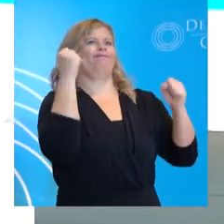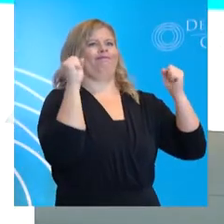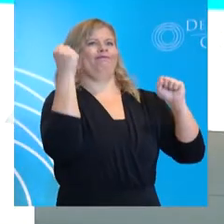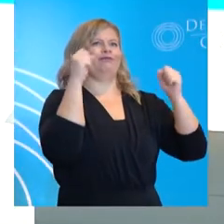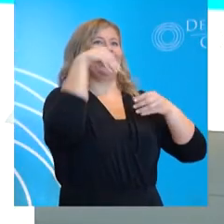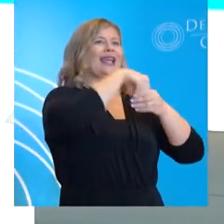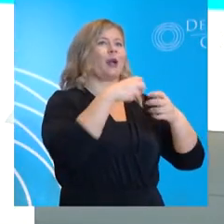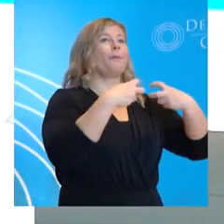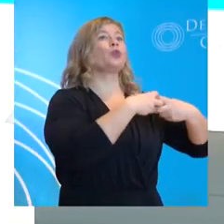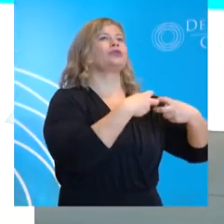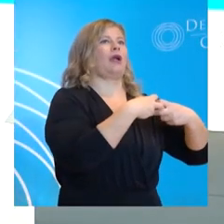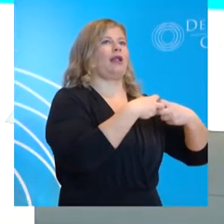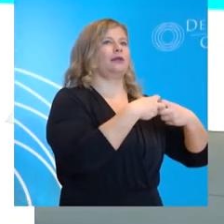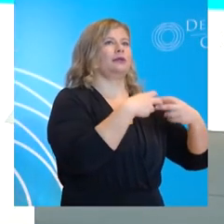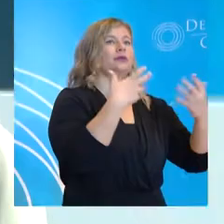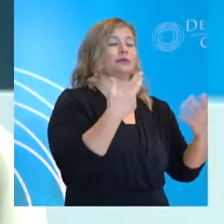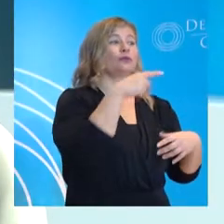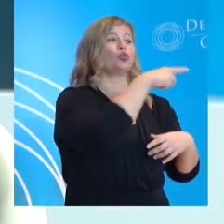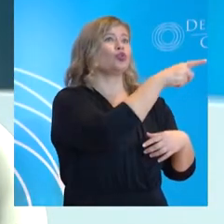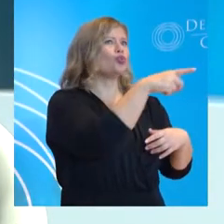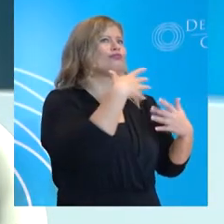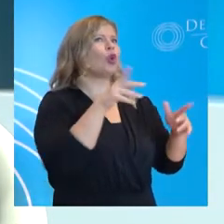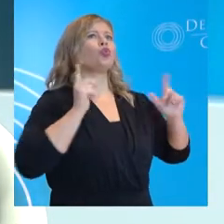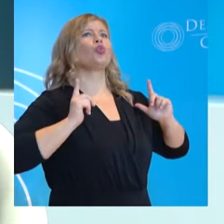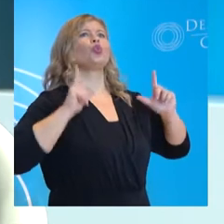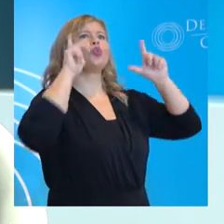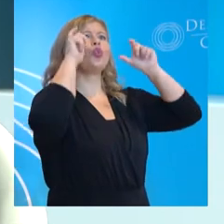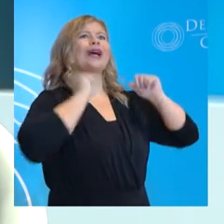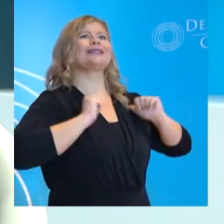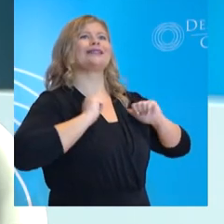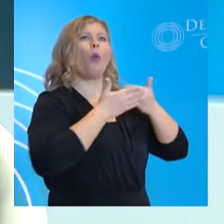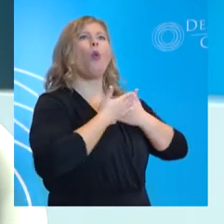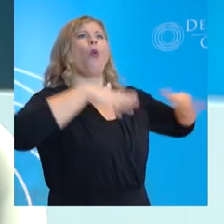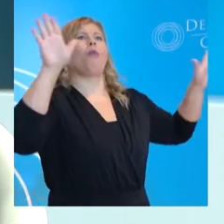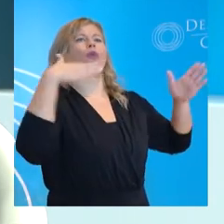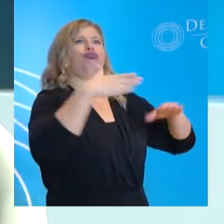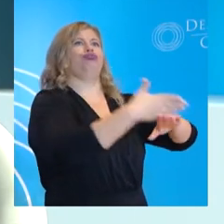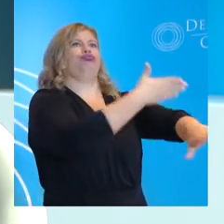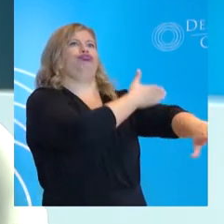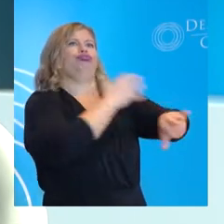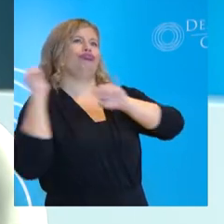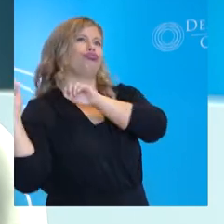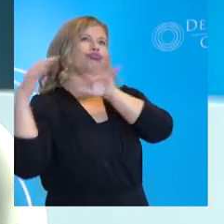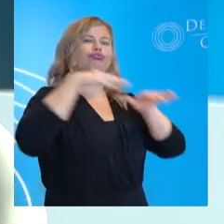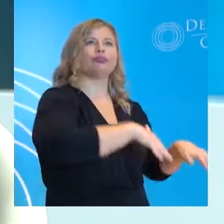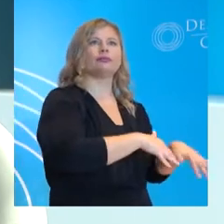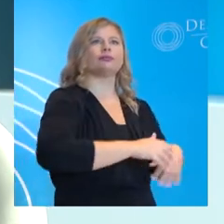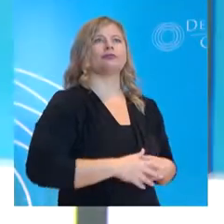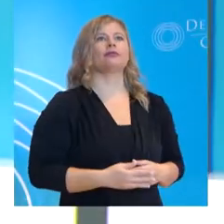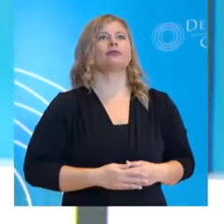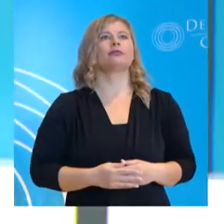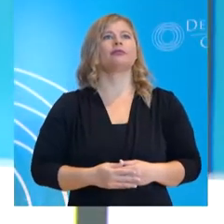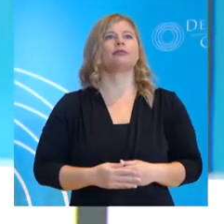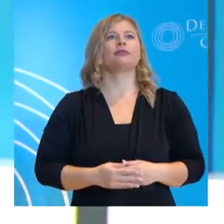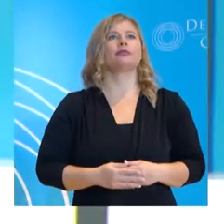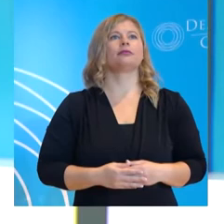When Brussels was saying, I mean, have you noticed, did it cause any spike that you noticed or not?